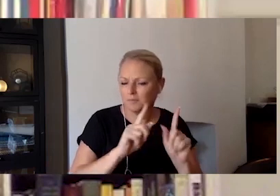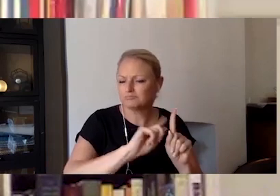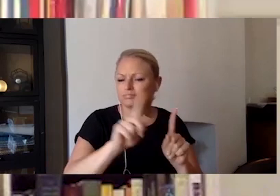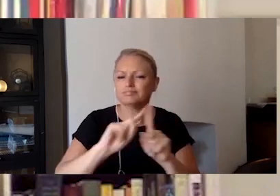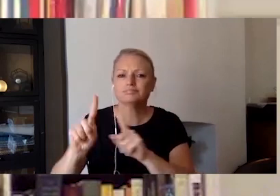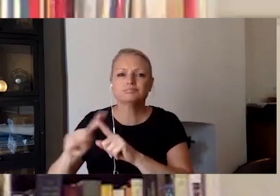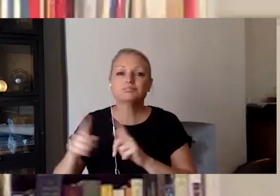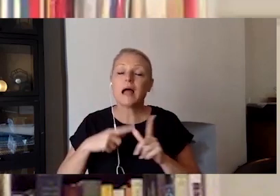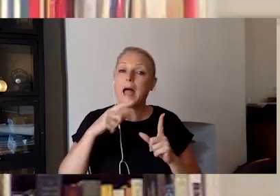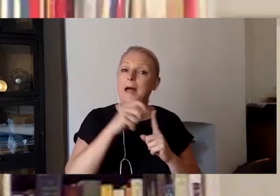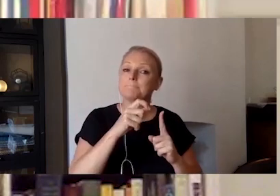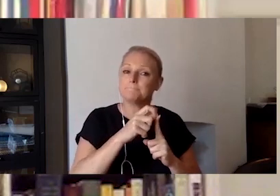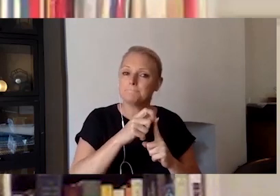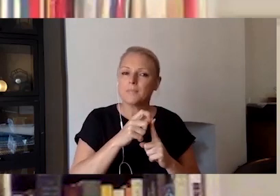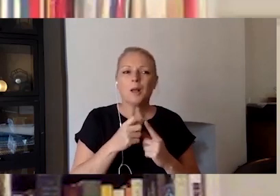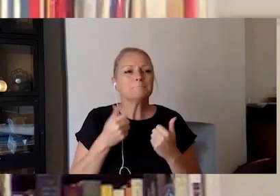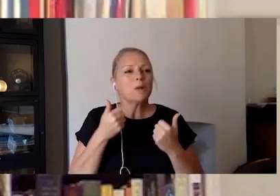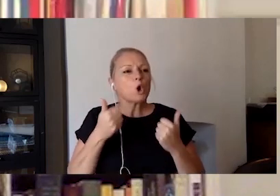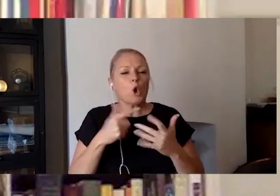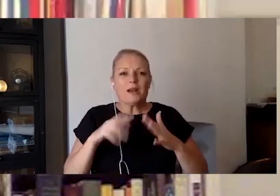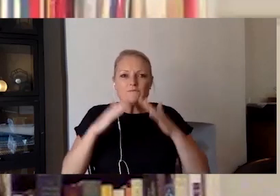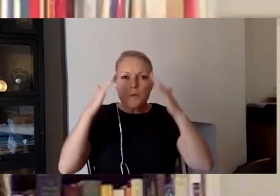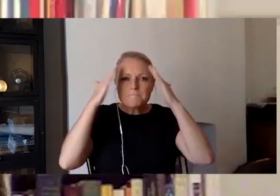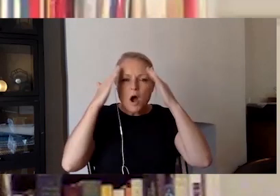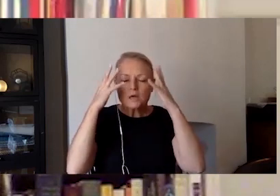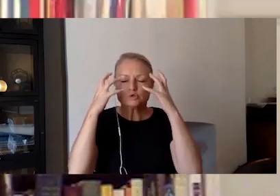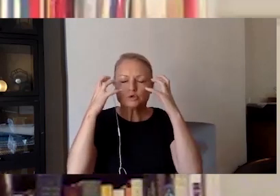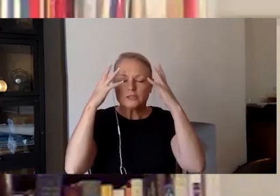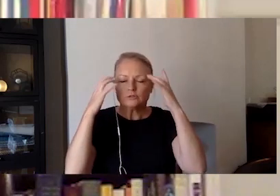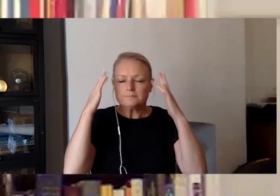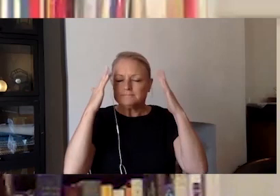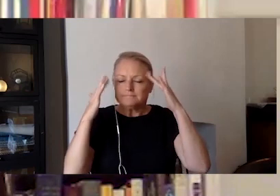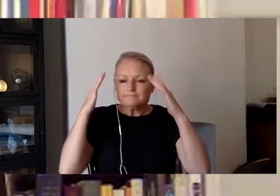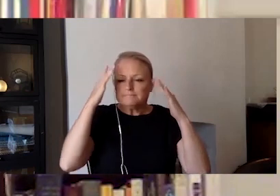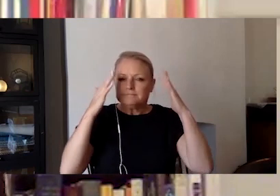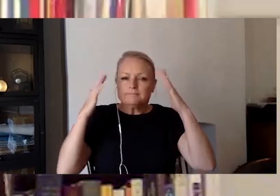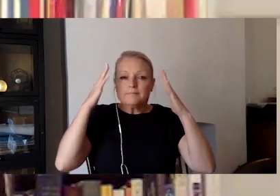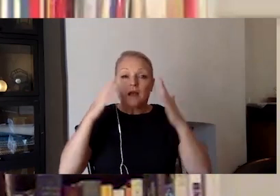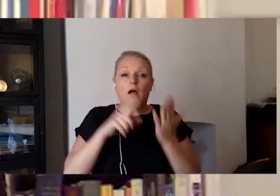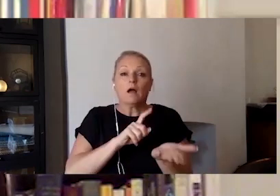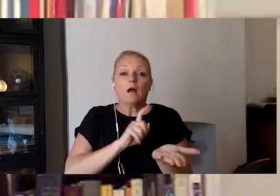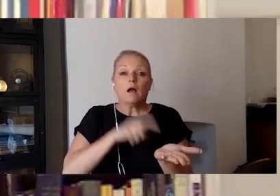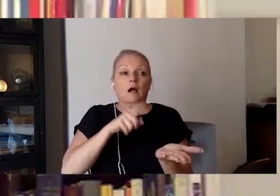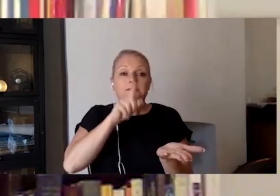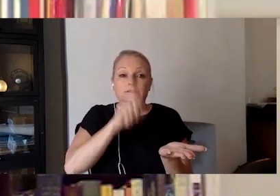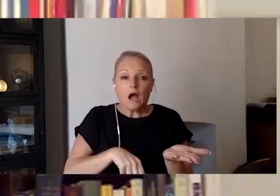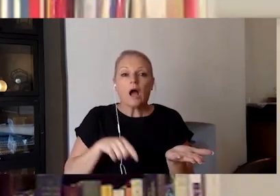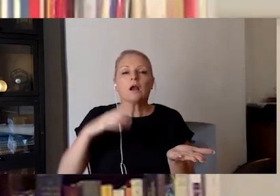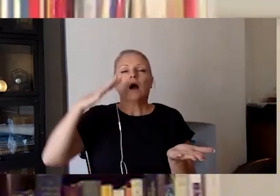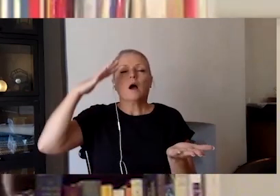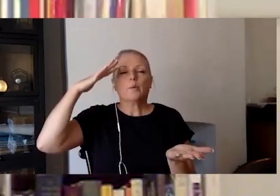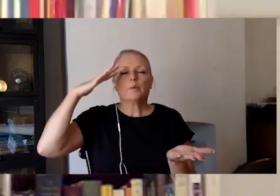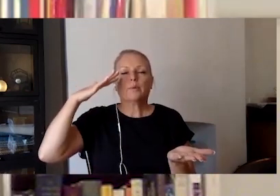training de-stressing tool that brings you back into the present moment. It helps you unhook from the worries beyond what's going on right